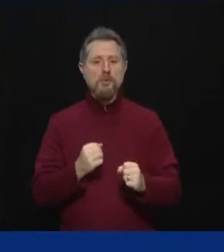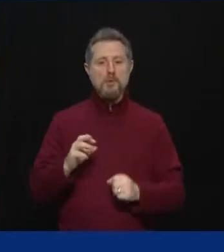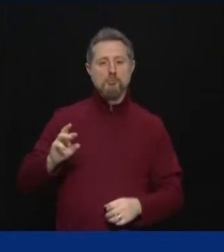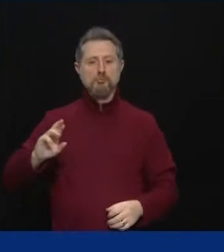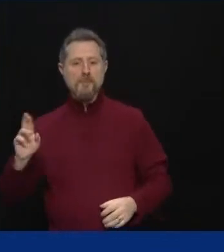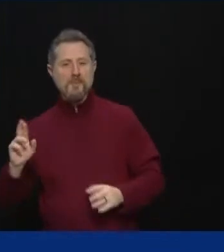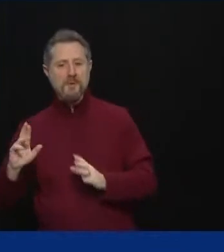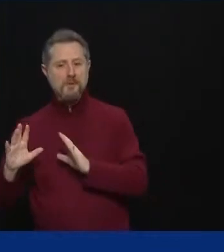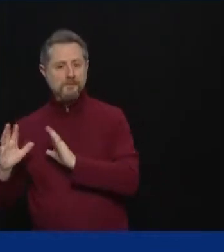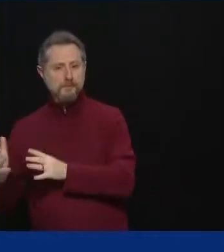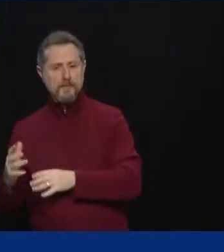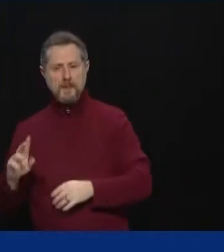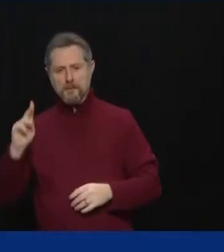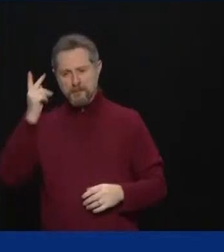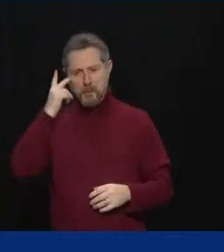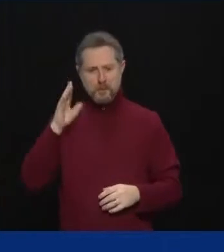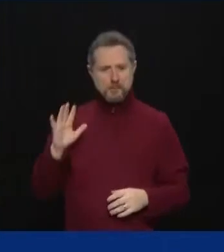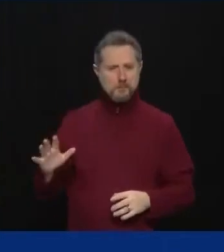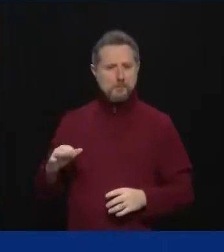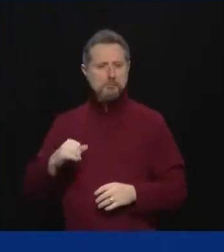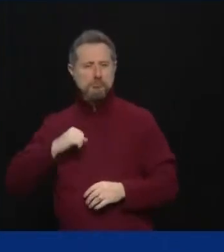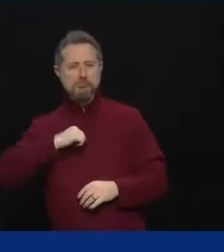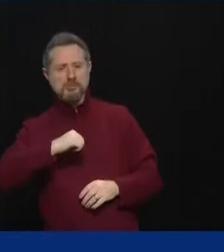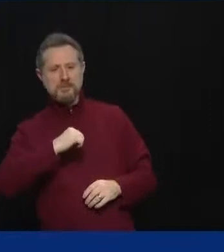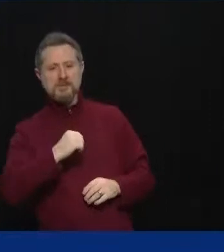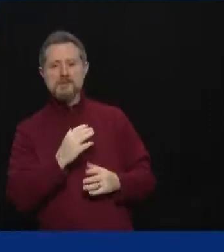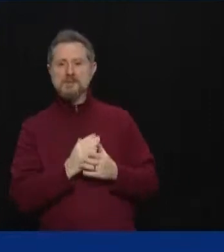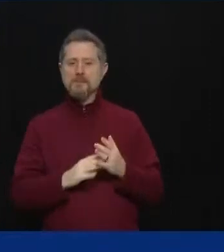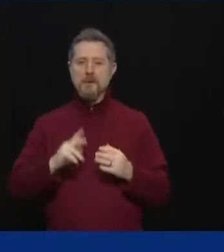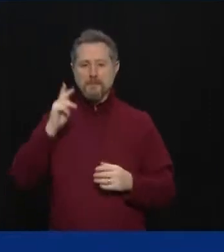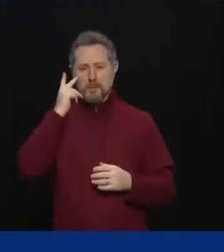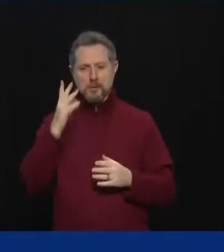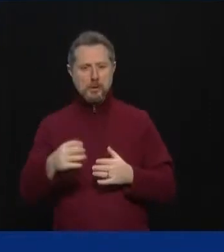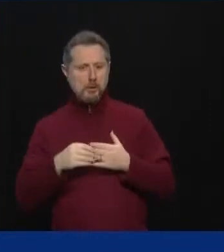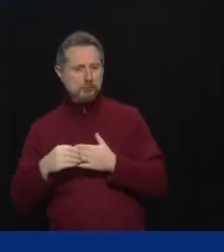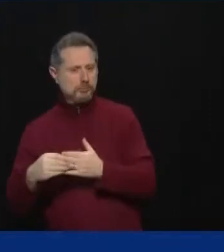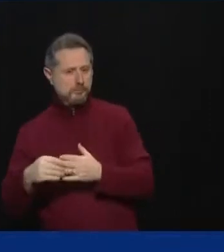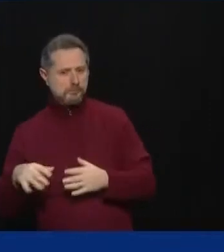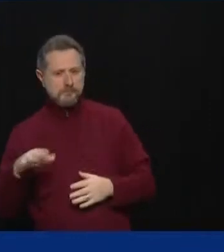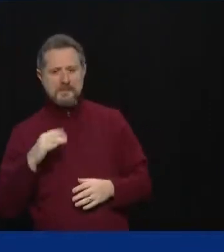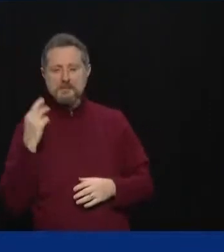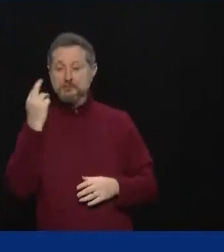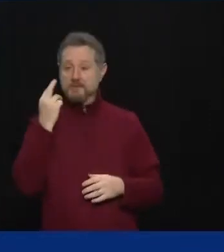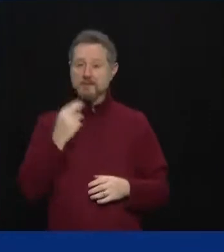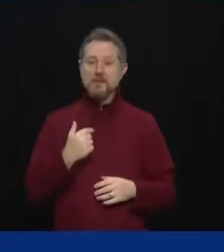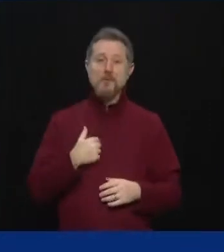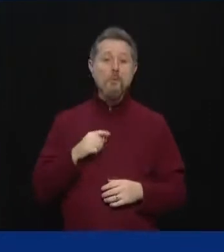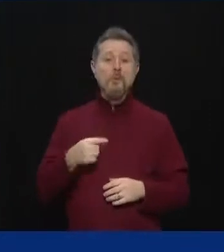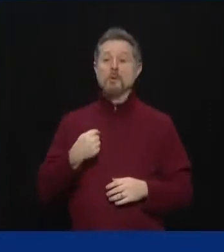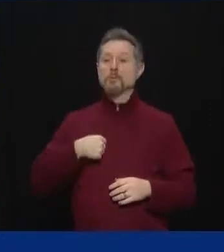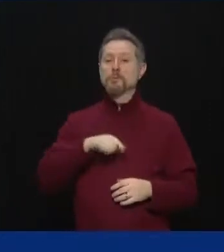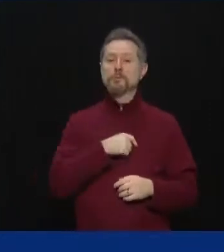been a lot of resistance as well. Some of it has been politically driven, and one of the things that we would like to try to do